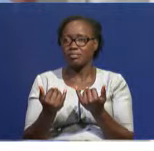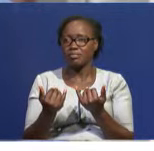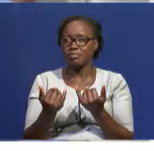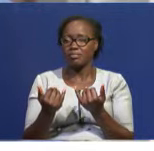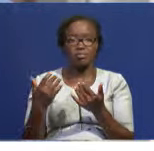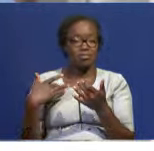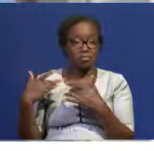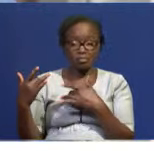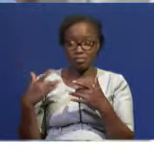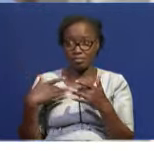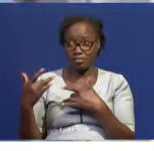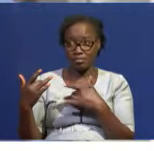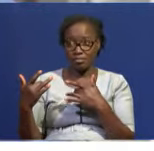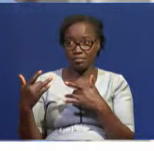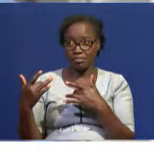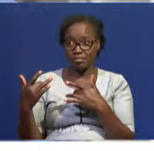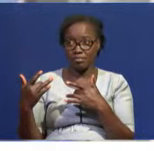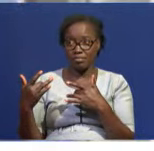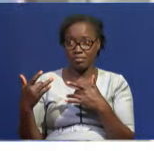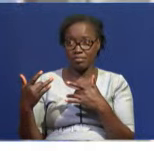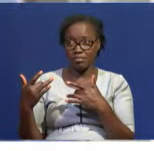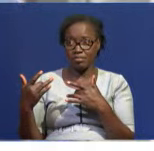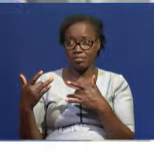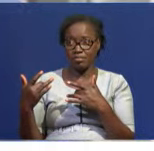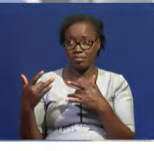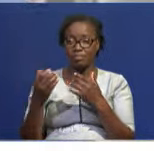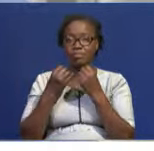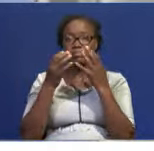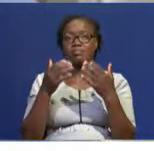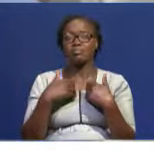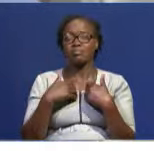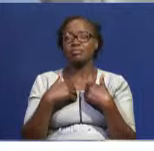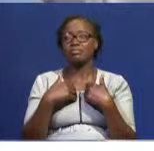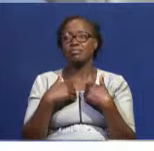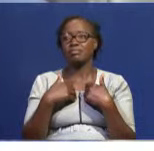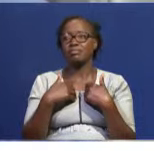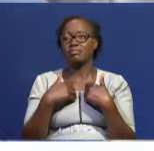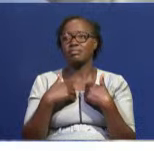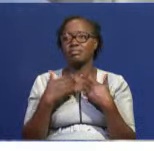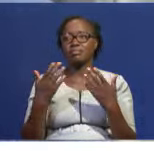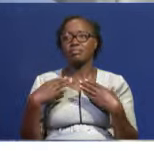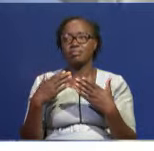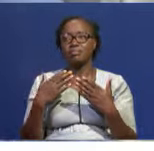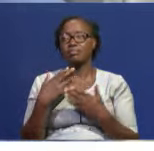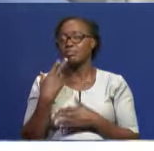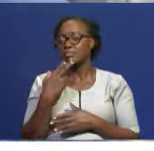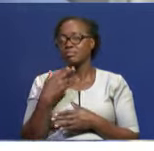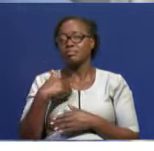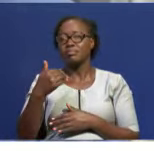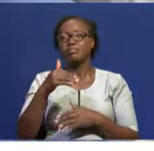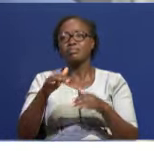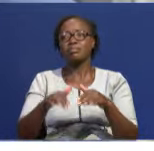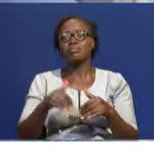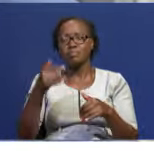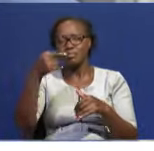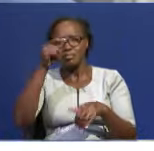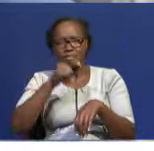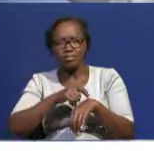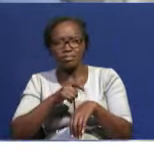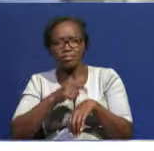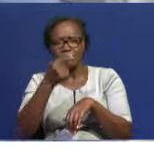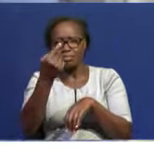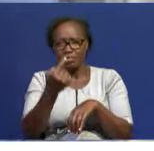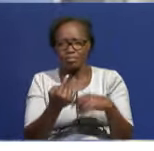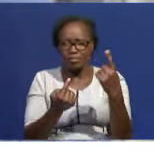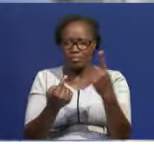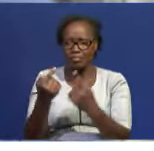to a concern, and we have now the information that there are people who always wait for the right time to